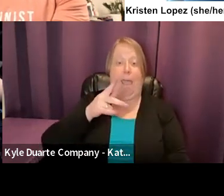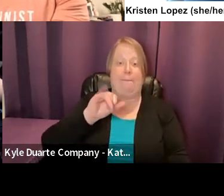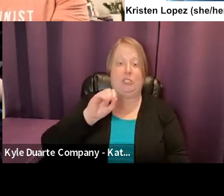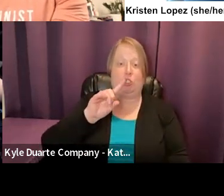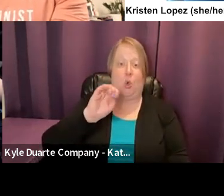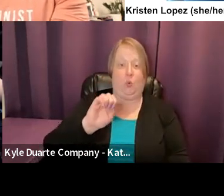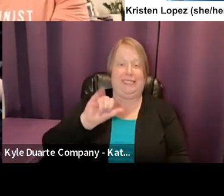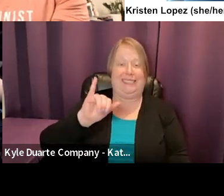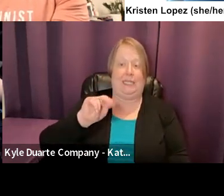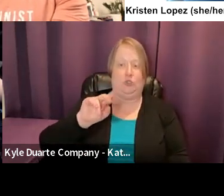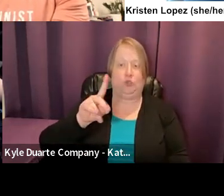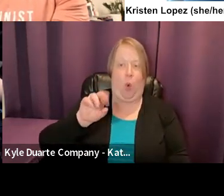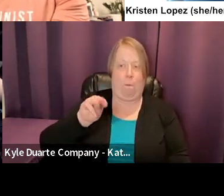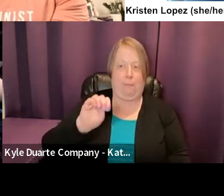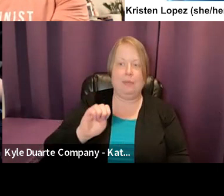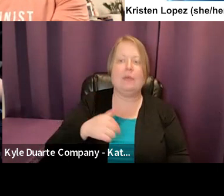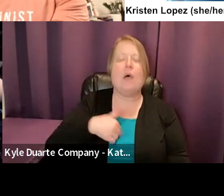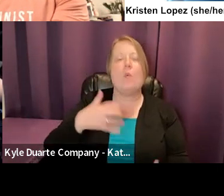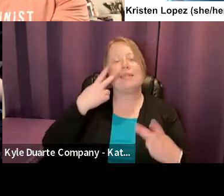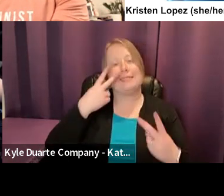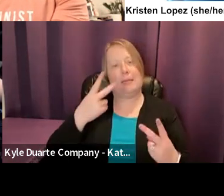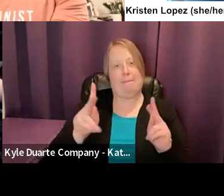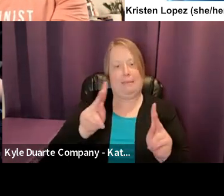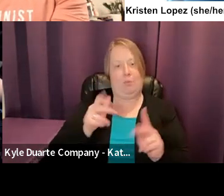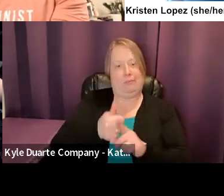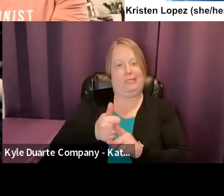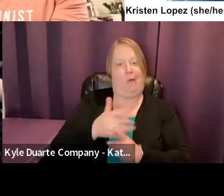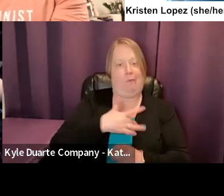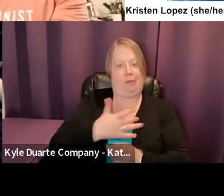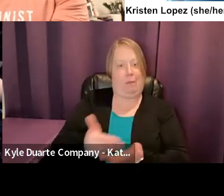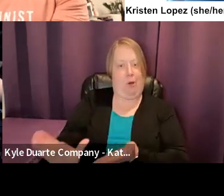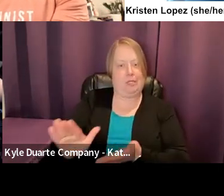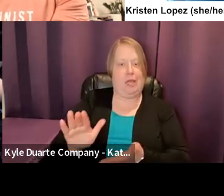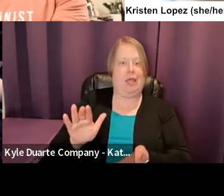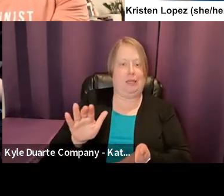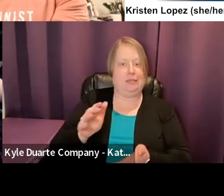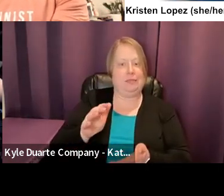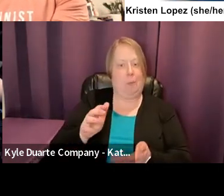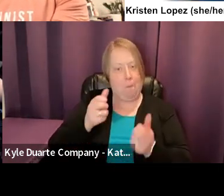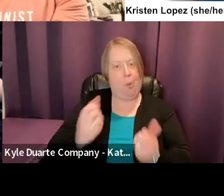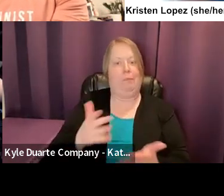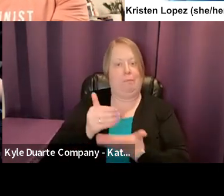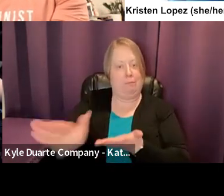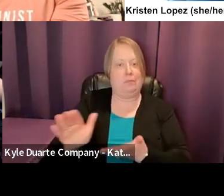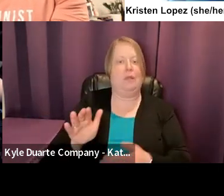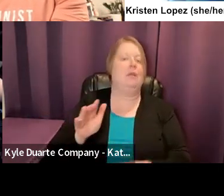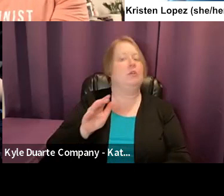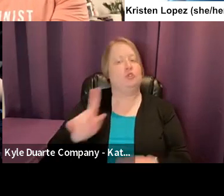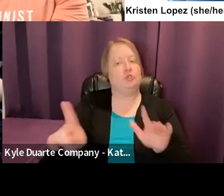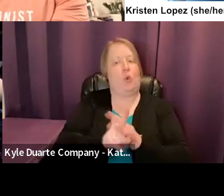multiply marginalized show up in ways where we're not just expected to be the experts on diversity, or we're not